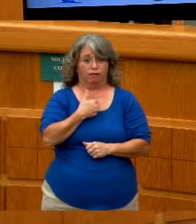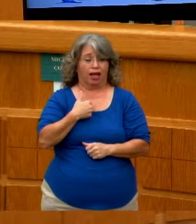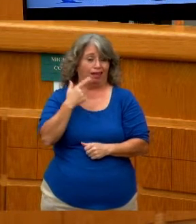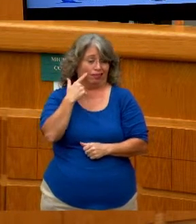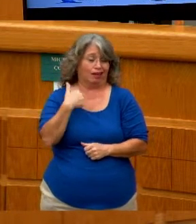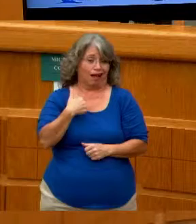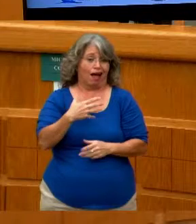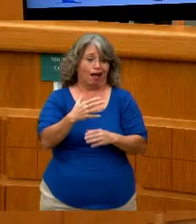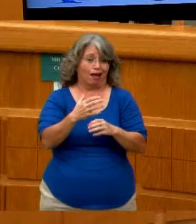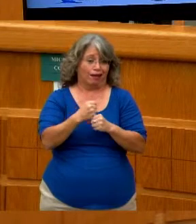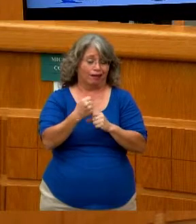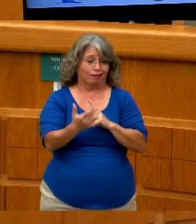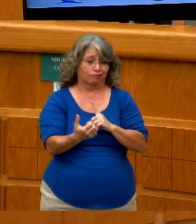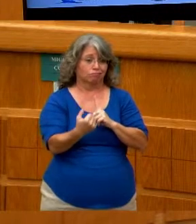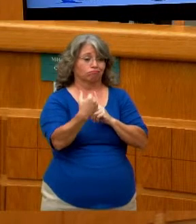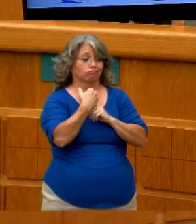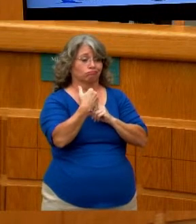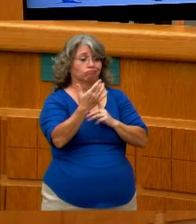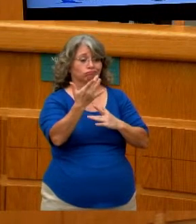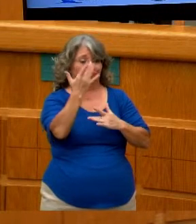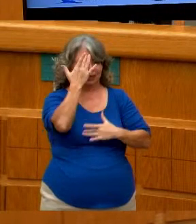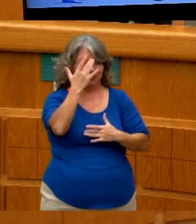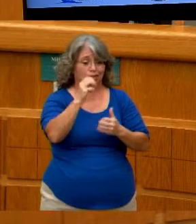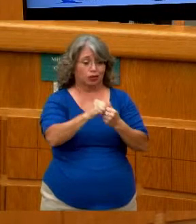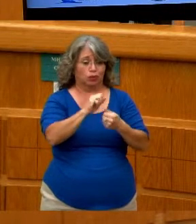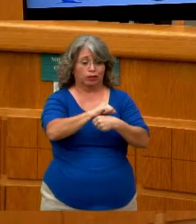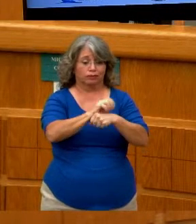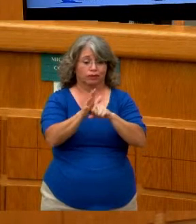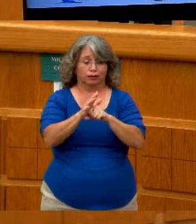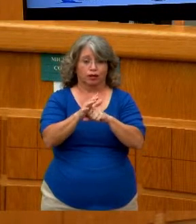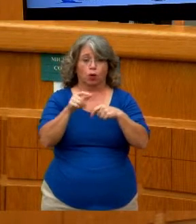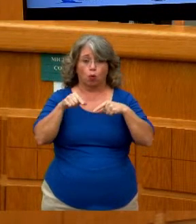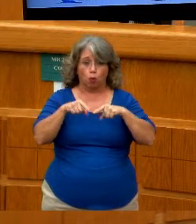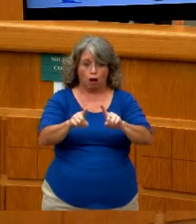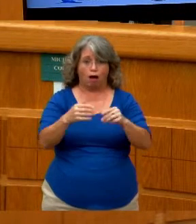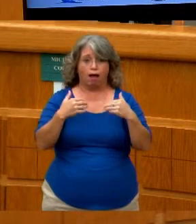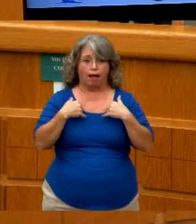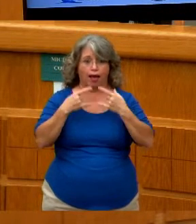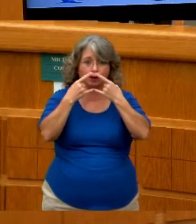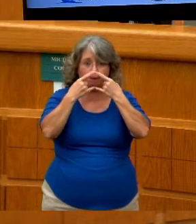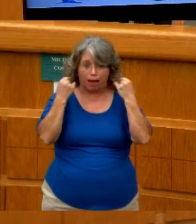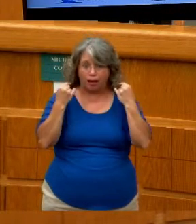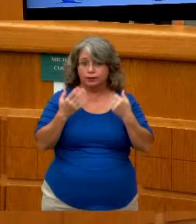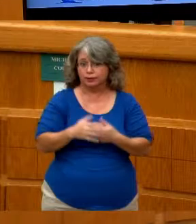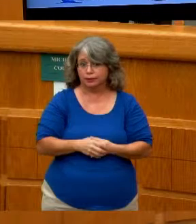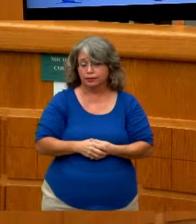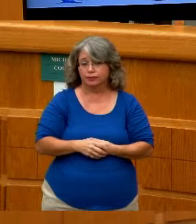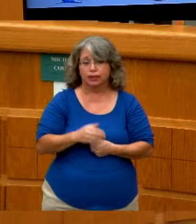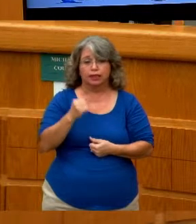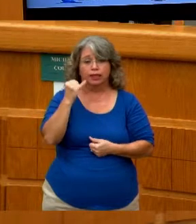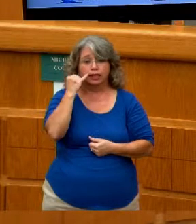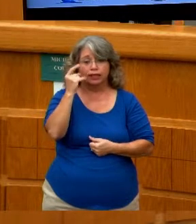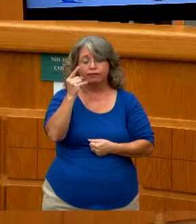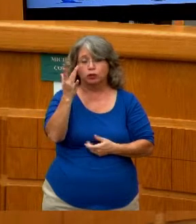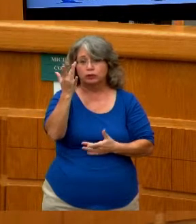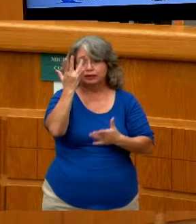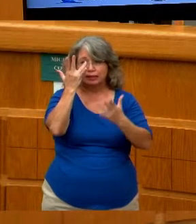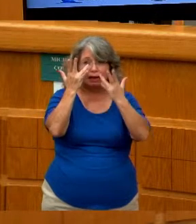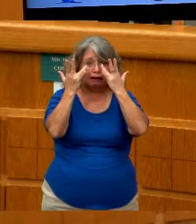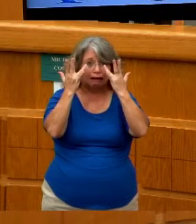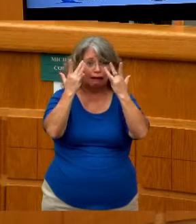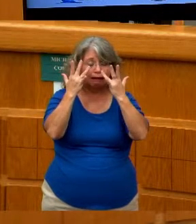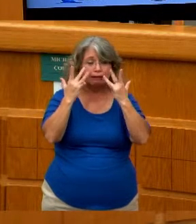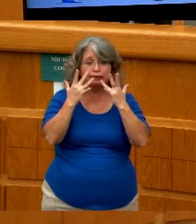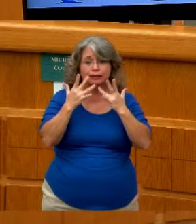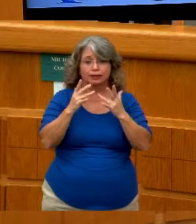then again, I think that I myself got coronavirus while wearing a mask, so it is possible to get it.